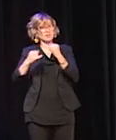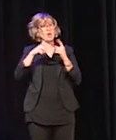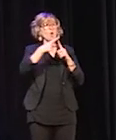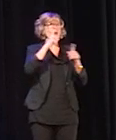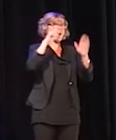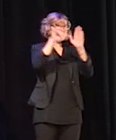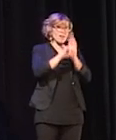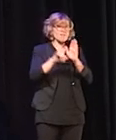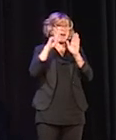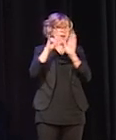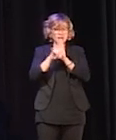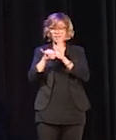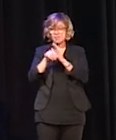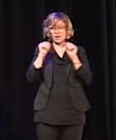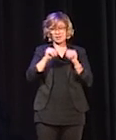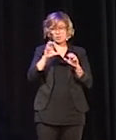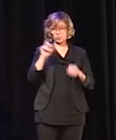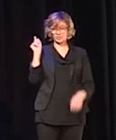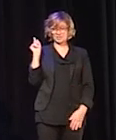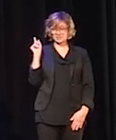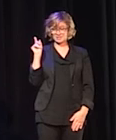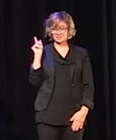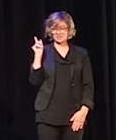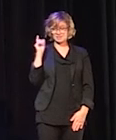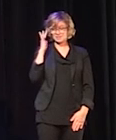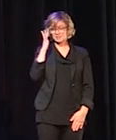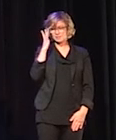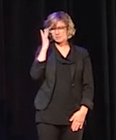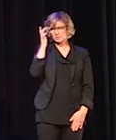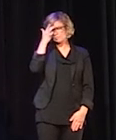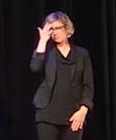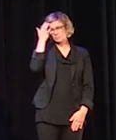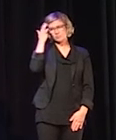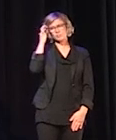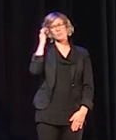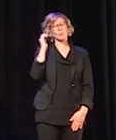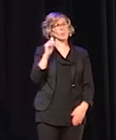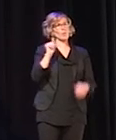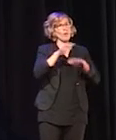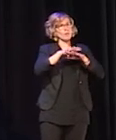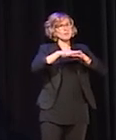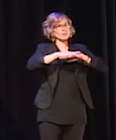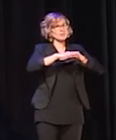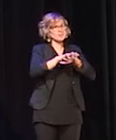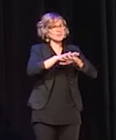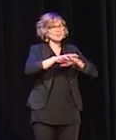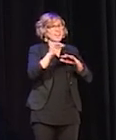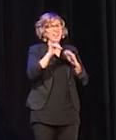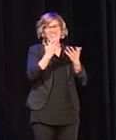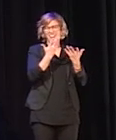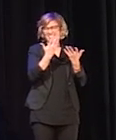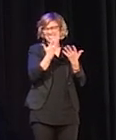you can actually start to do this crazy thing where you actually reorient every world so that essentially you have it's like a cipher. You basically are able to